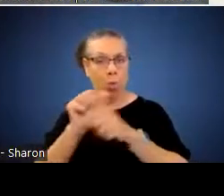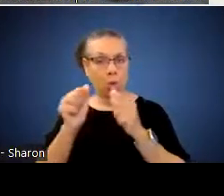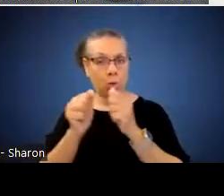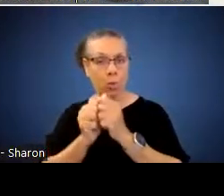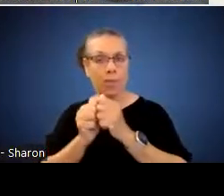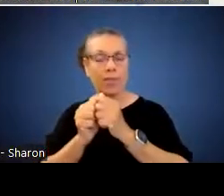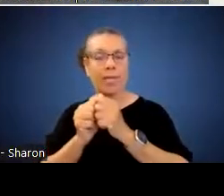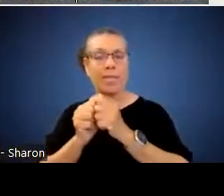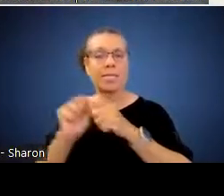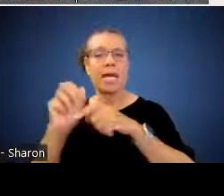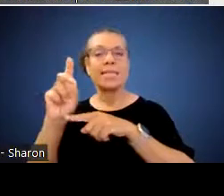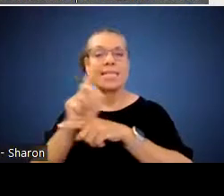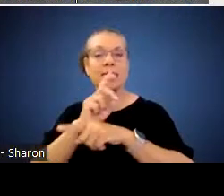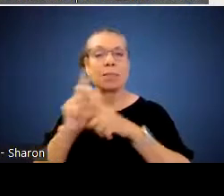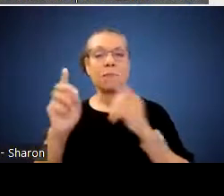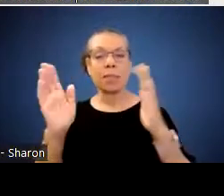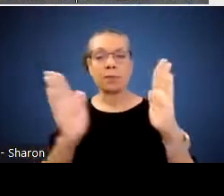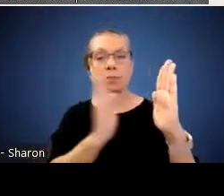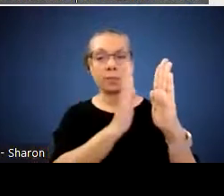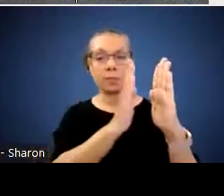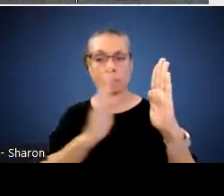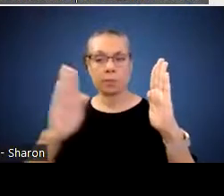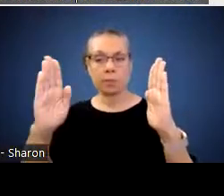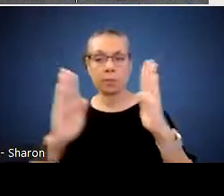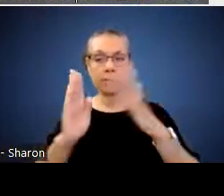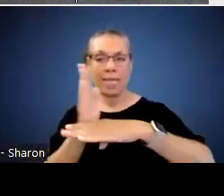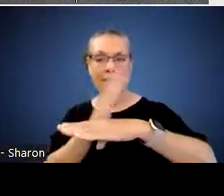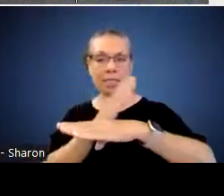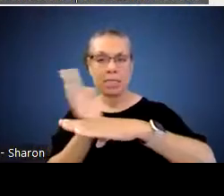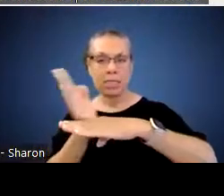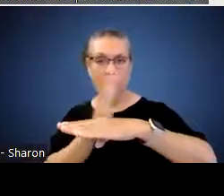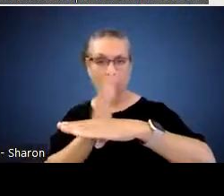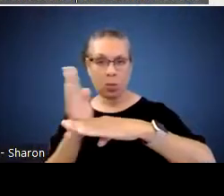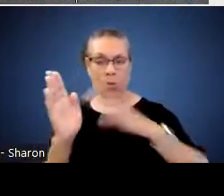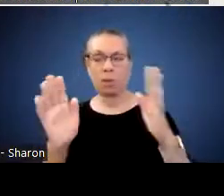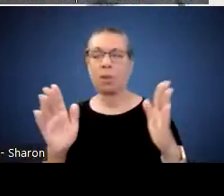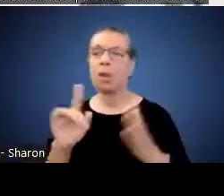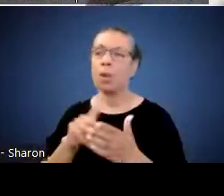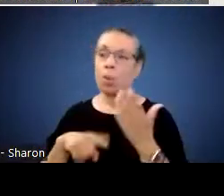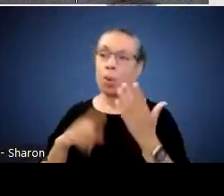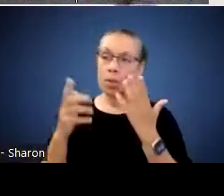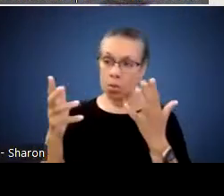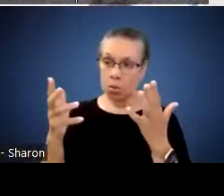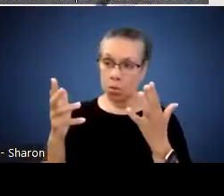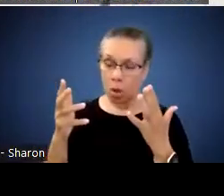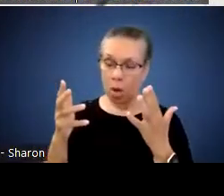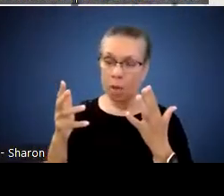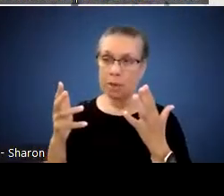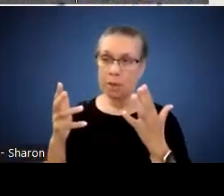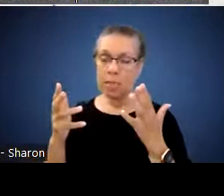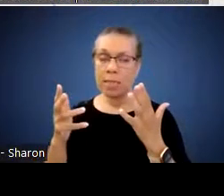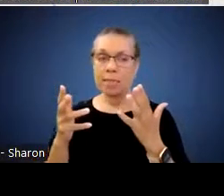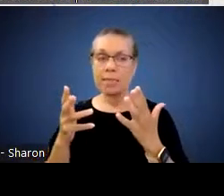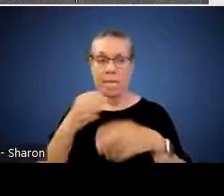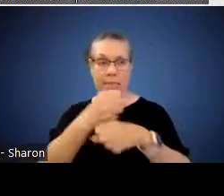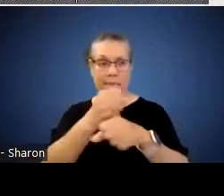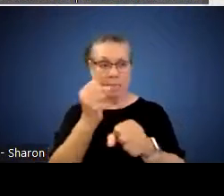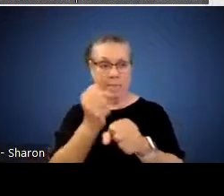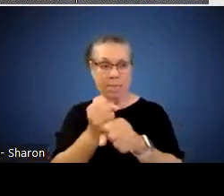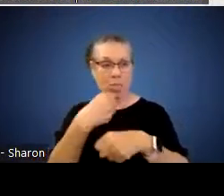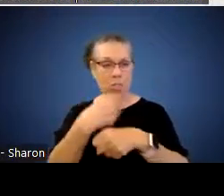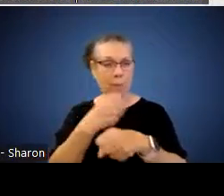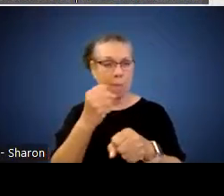discipline matrix. So what you're asking about, as far as how a decision will be made